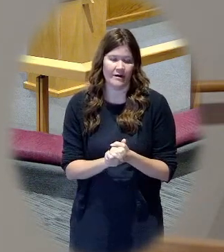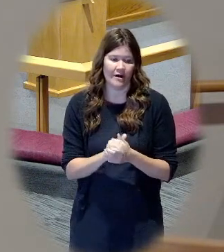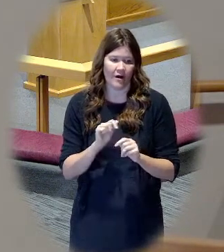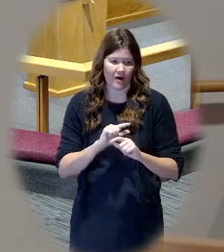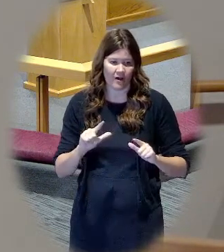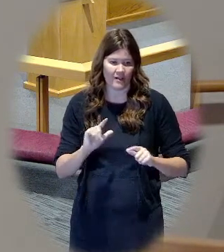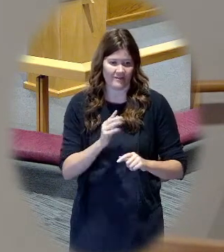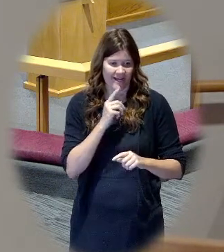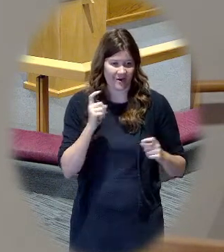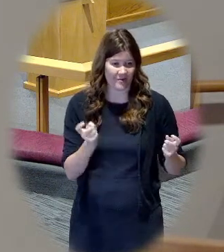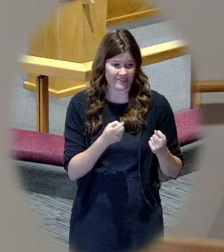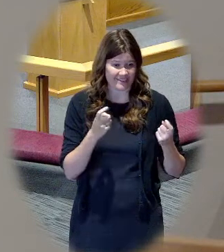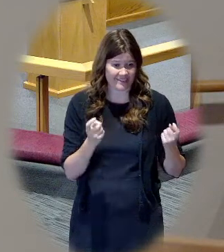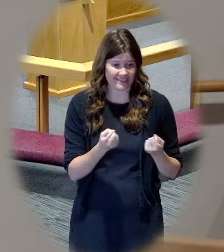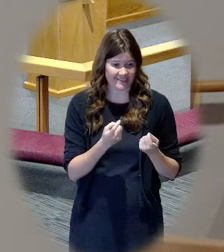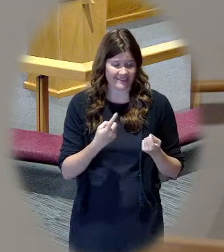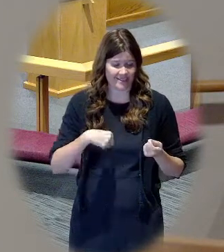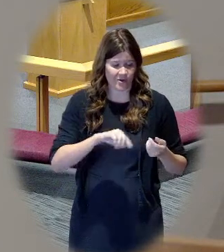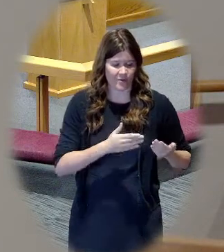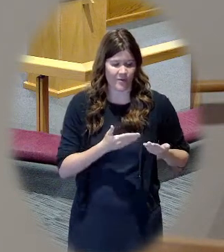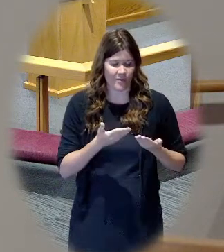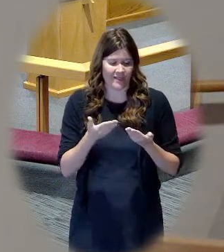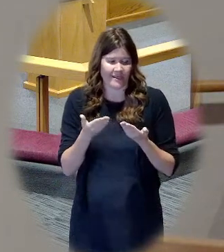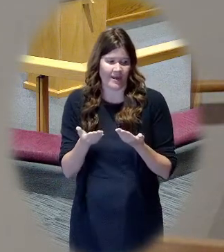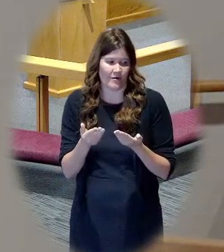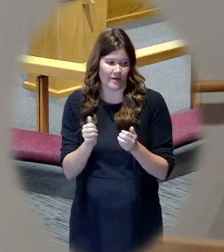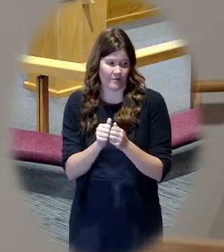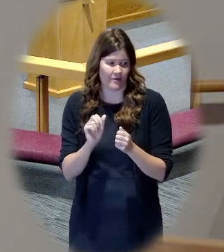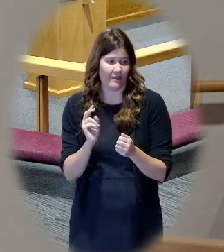the things that we shouldn't have done but did.